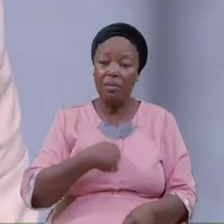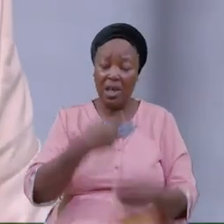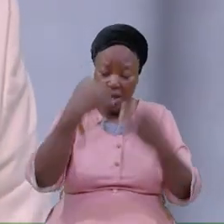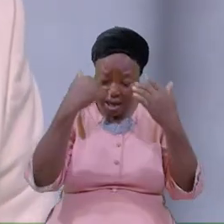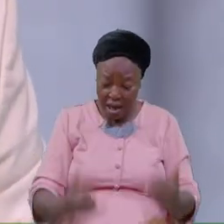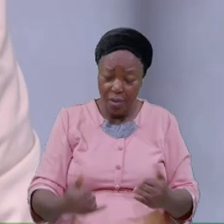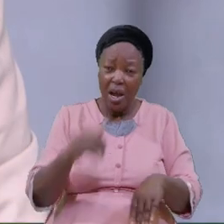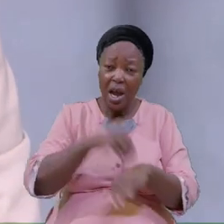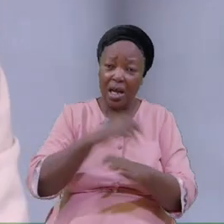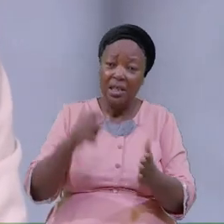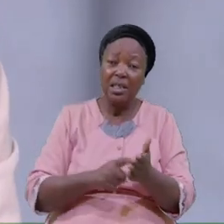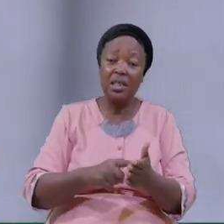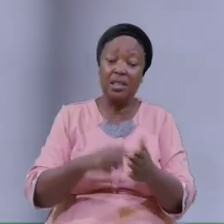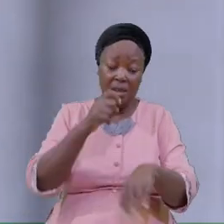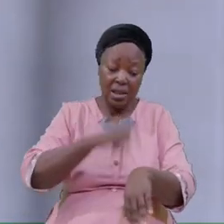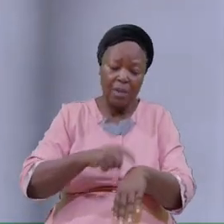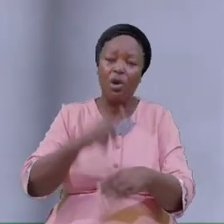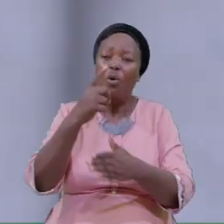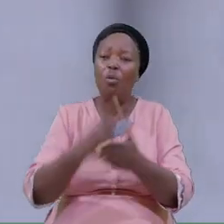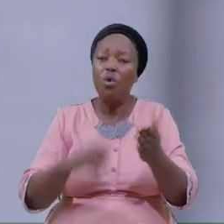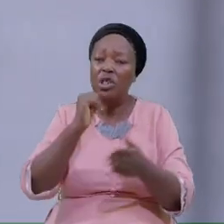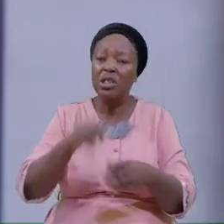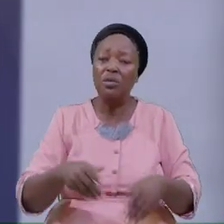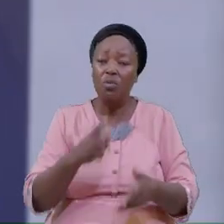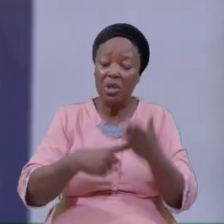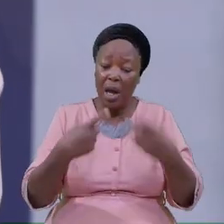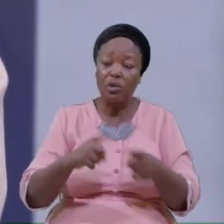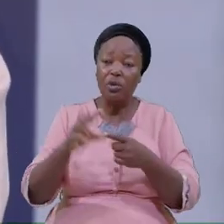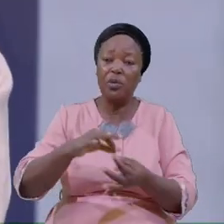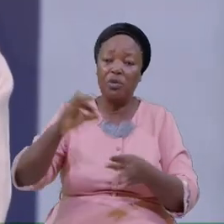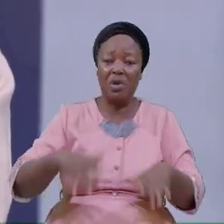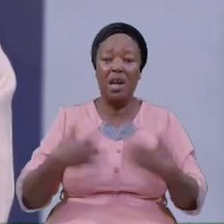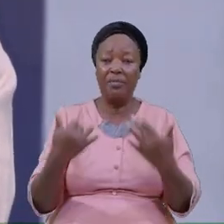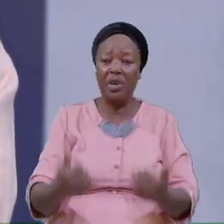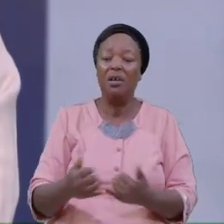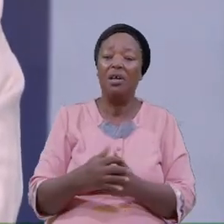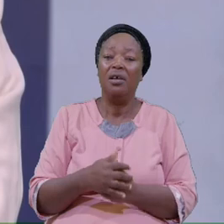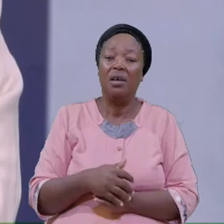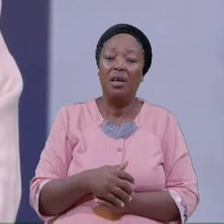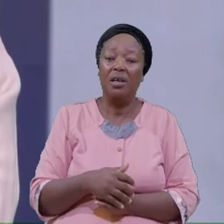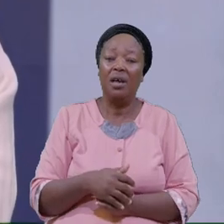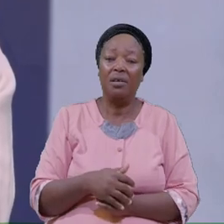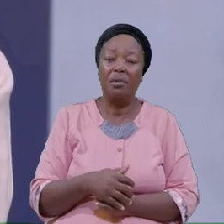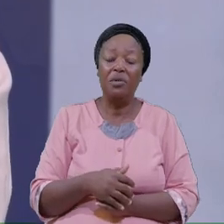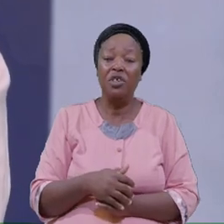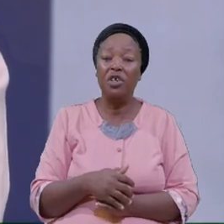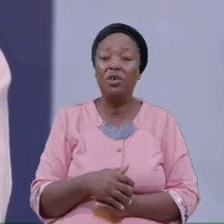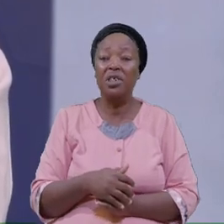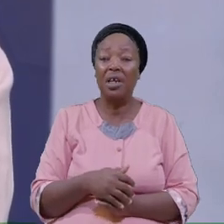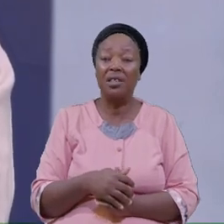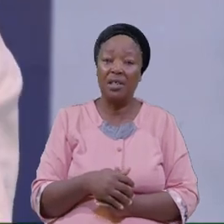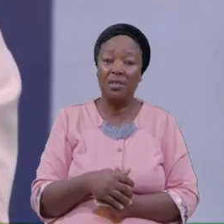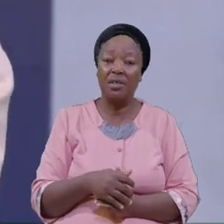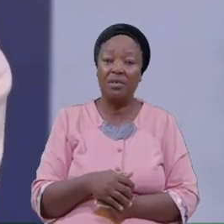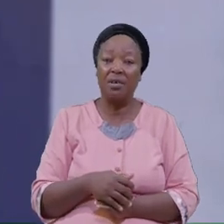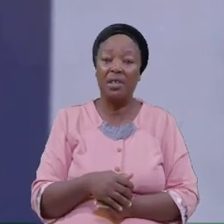time, what's your spiritual state? Ah, il y a 40 ans, mon cœur était purifié. Je ne pensais plus aux choses viles, aux plus chaudes, aux choses sales. Mais dis-moi,